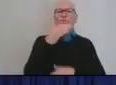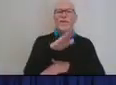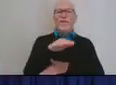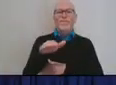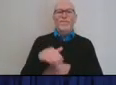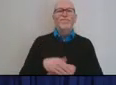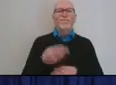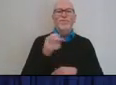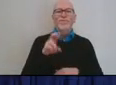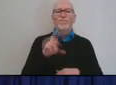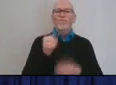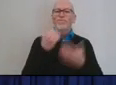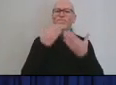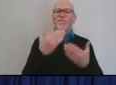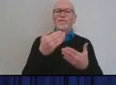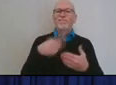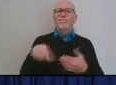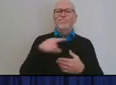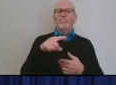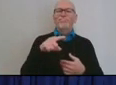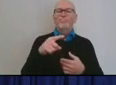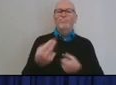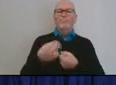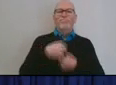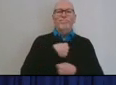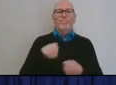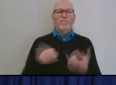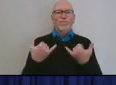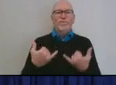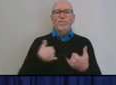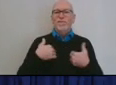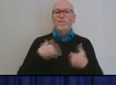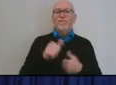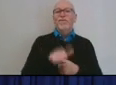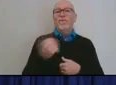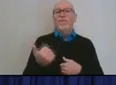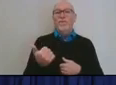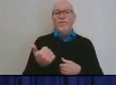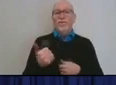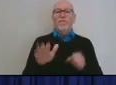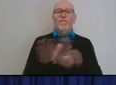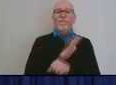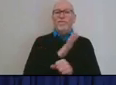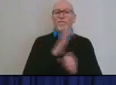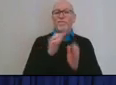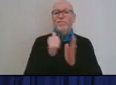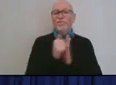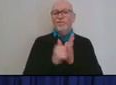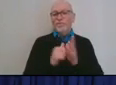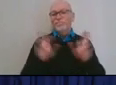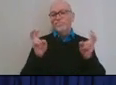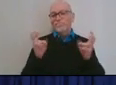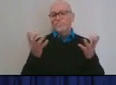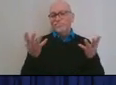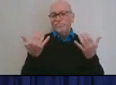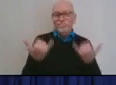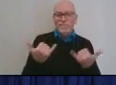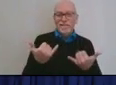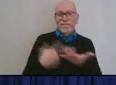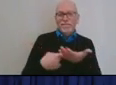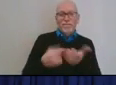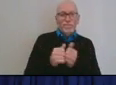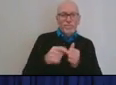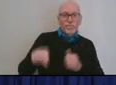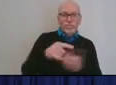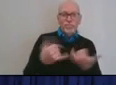Hoosiers, thank you for joining us today. We have another full agenda, so to speak, to go over with you today.